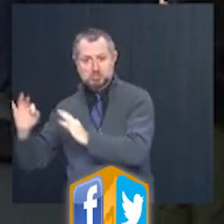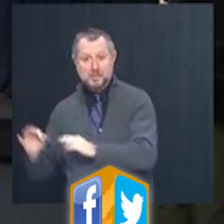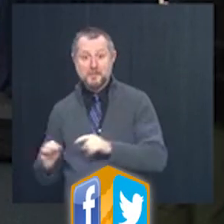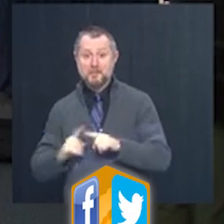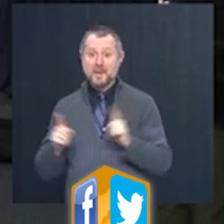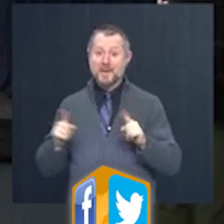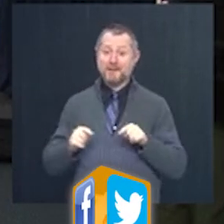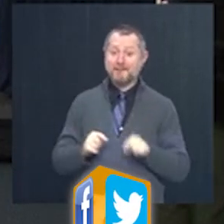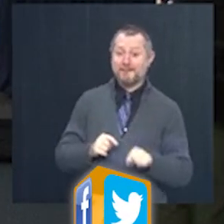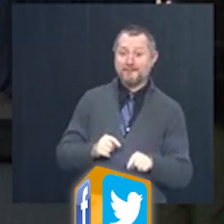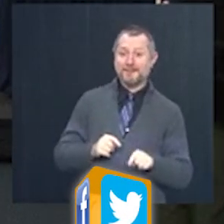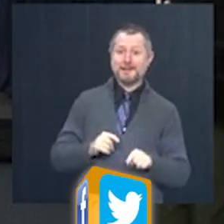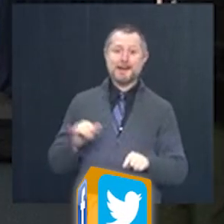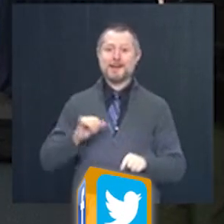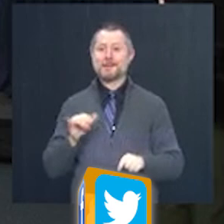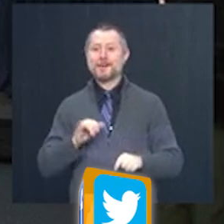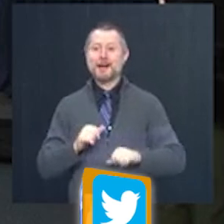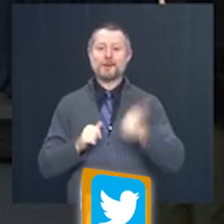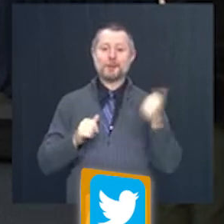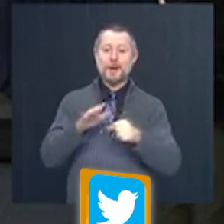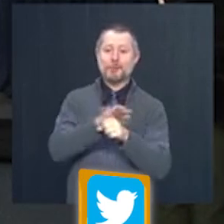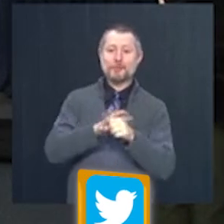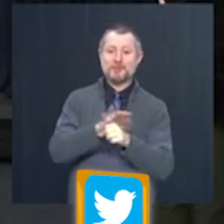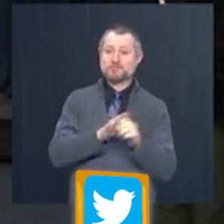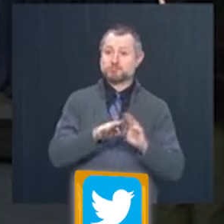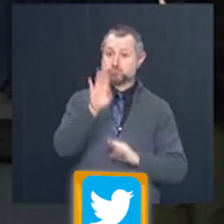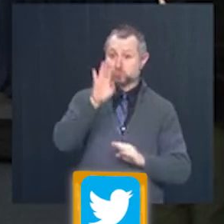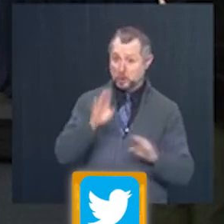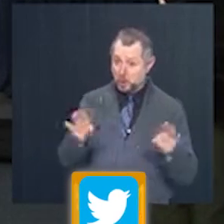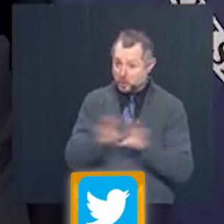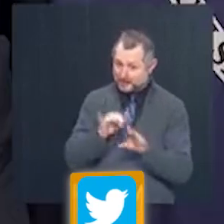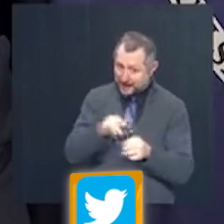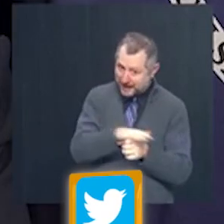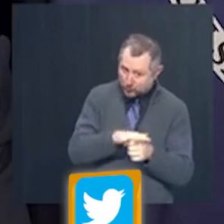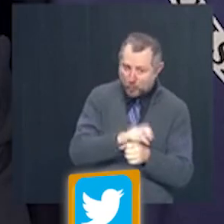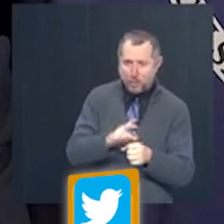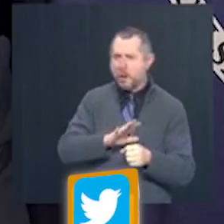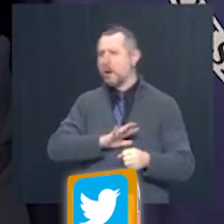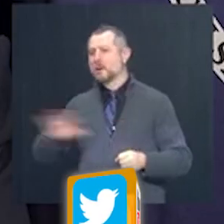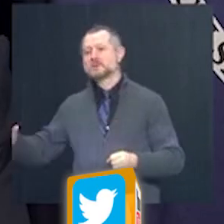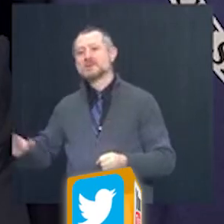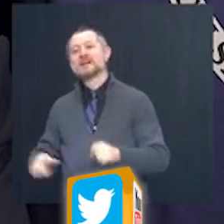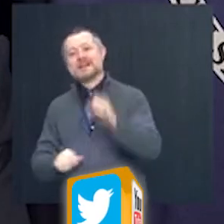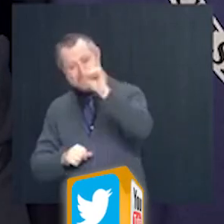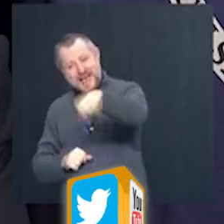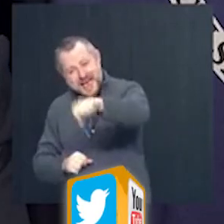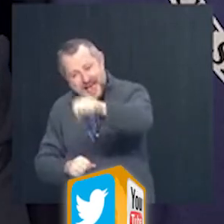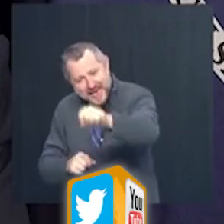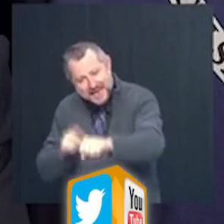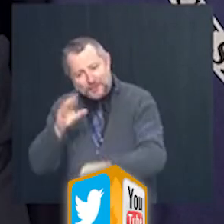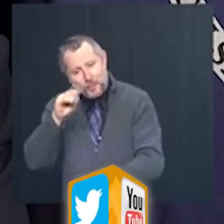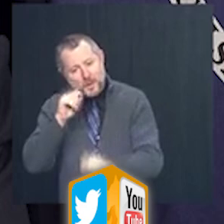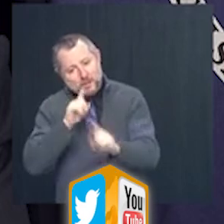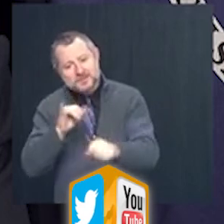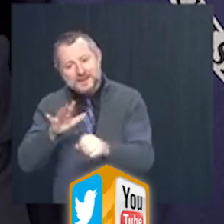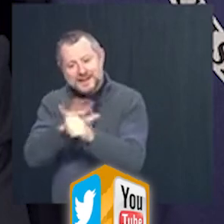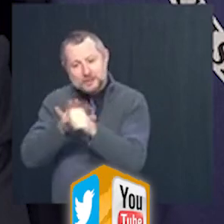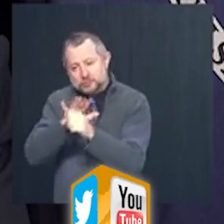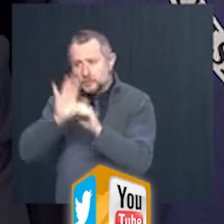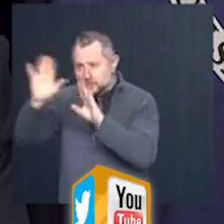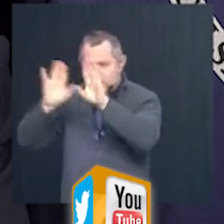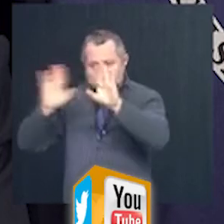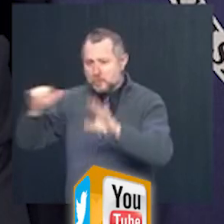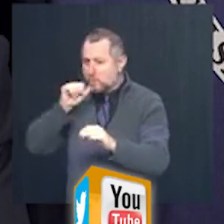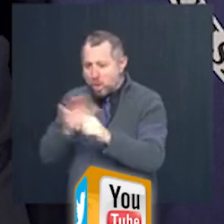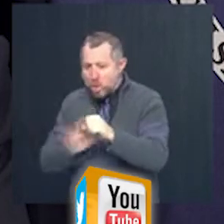places where there's instability in the hospital system? It's region by region. That region's